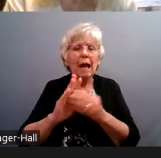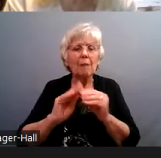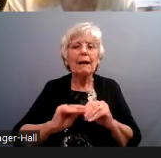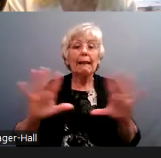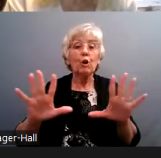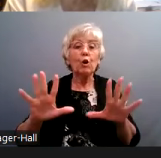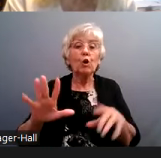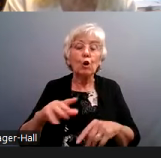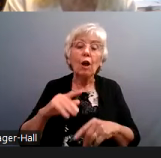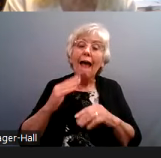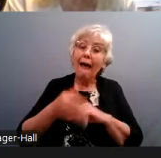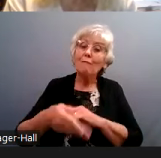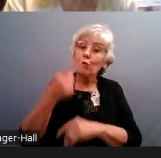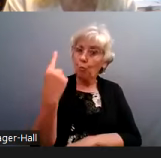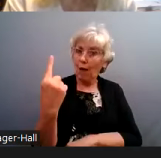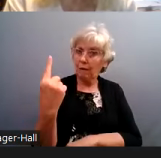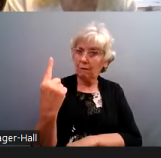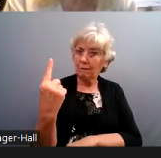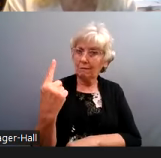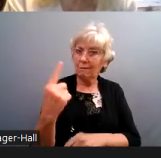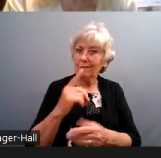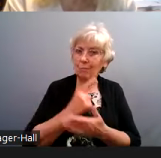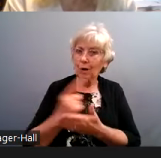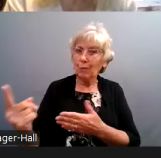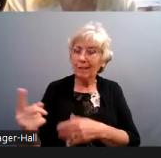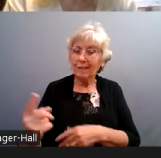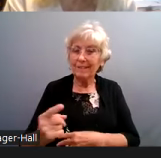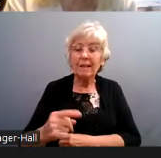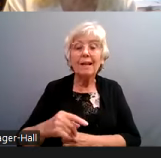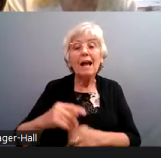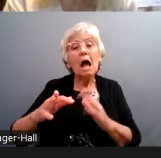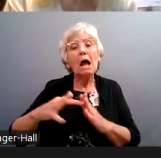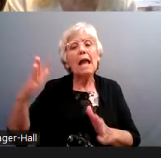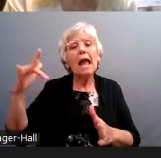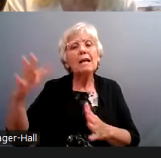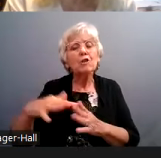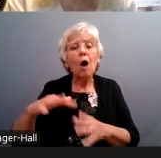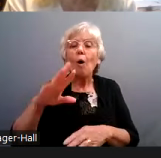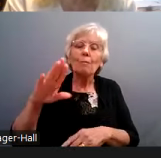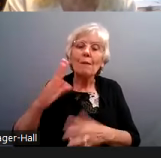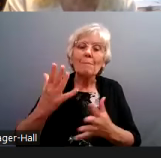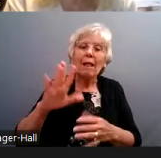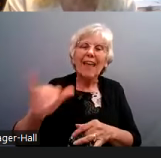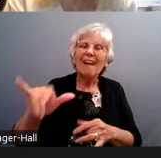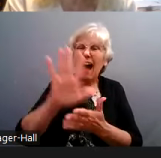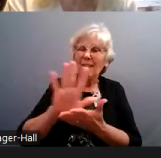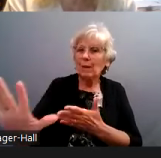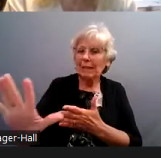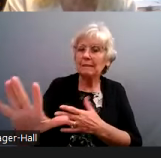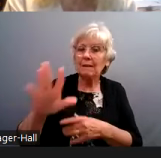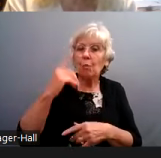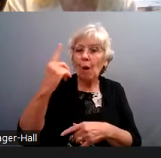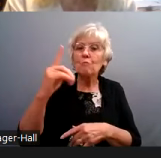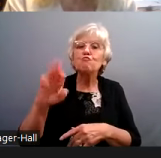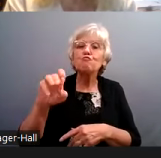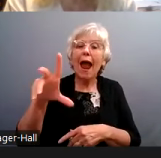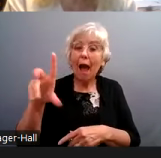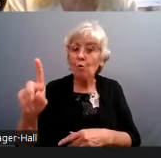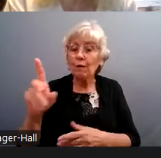treatment. You know, occasionally you might have one that might need a second round, but hopefully that our goal